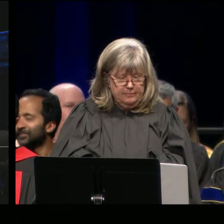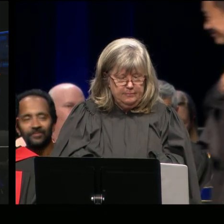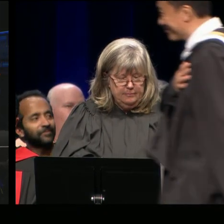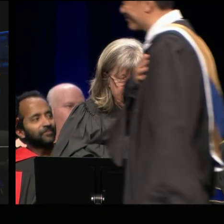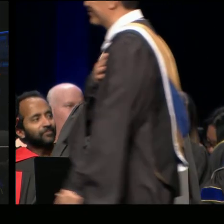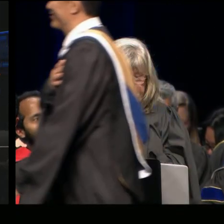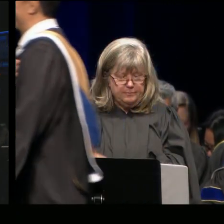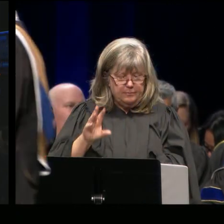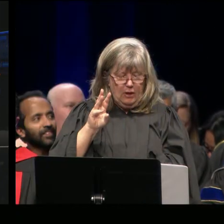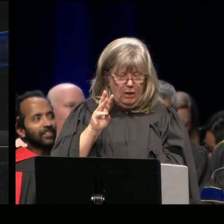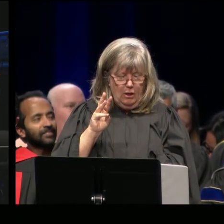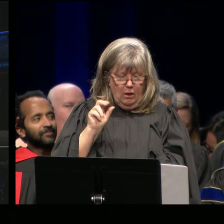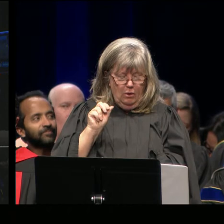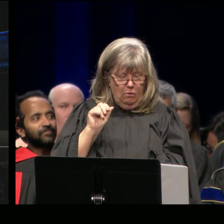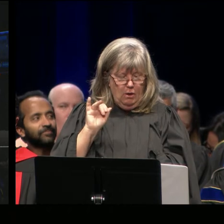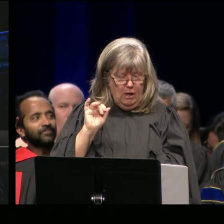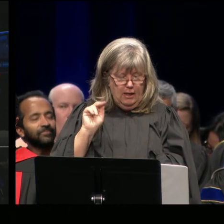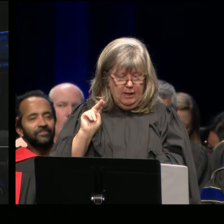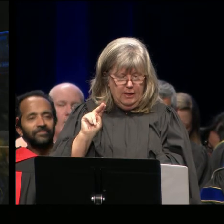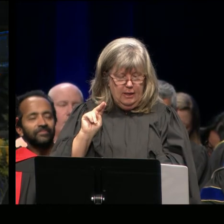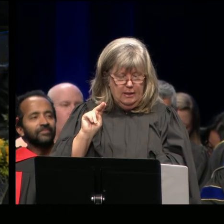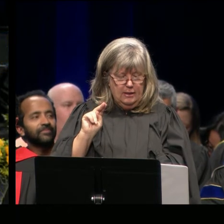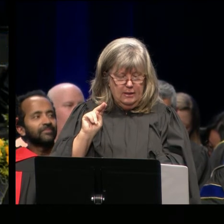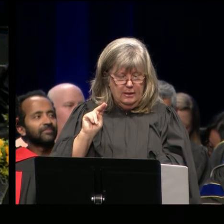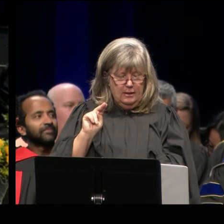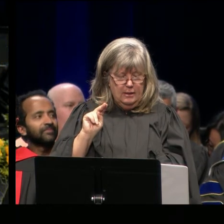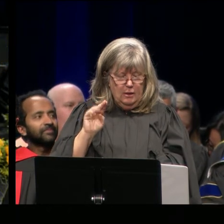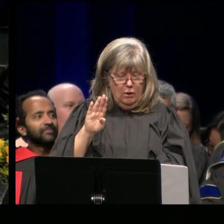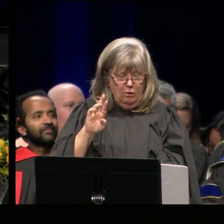Wayan Bruce Chan.